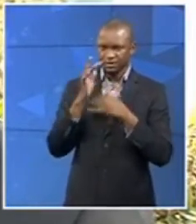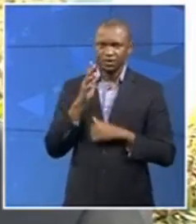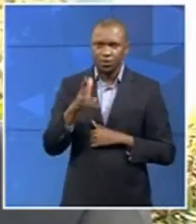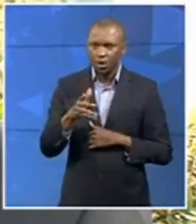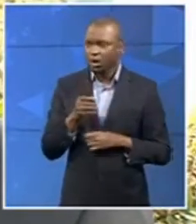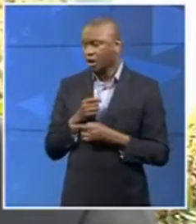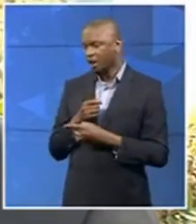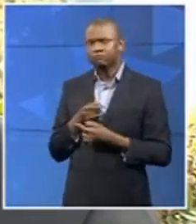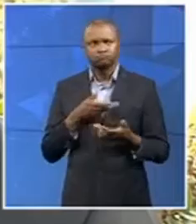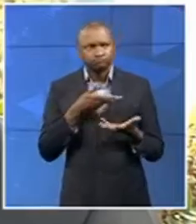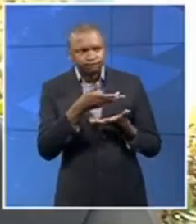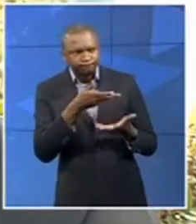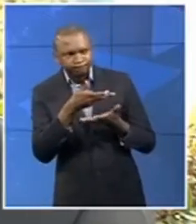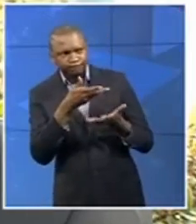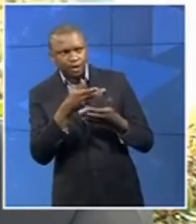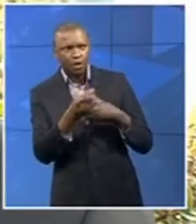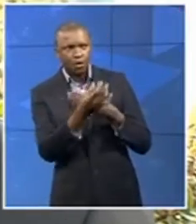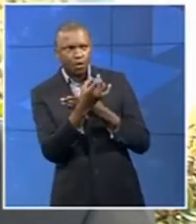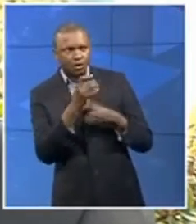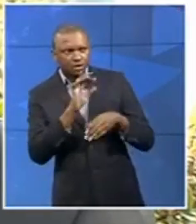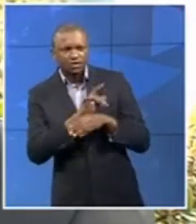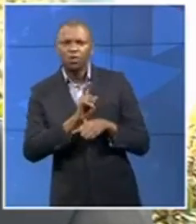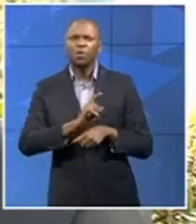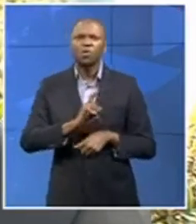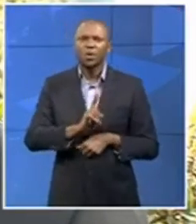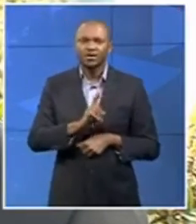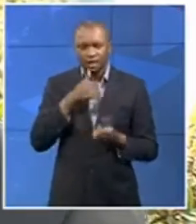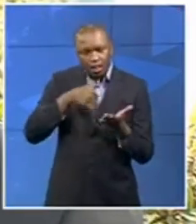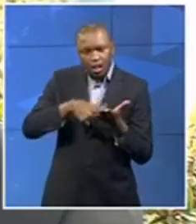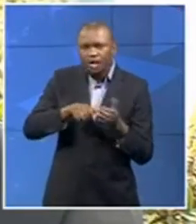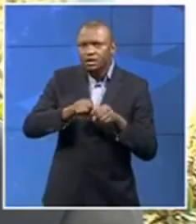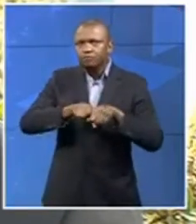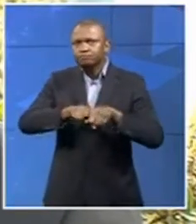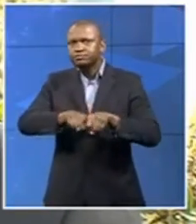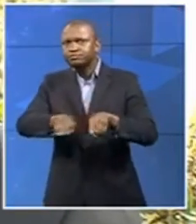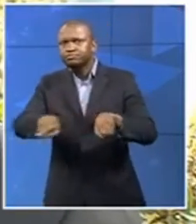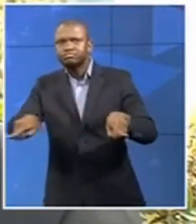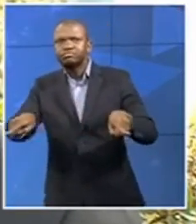these leaks that have gone out. They'll discuss that.